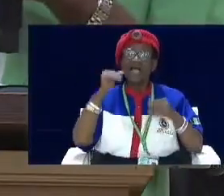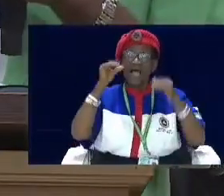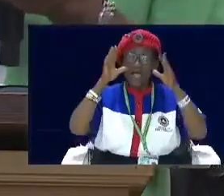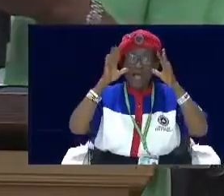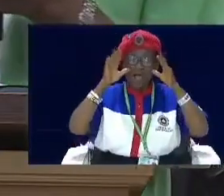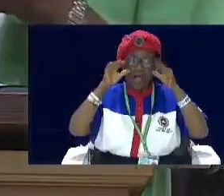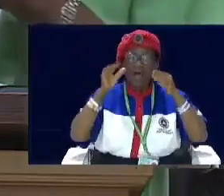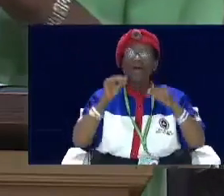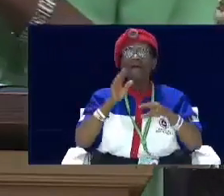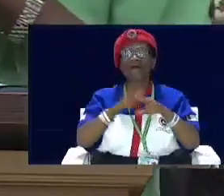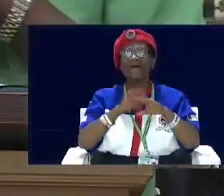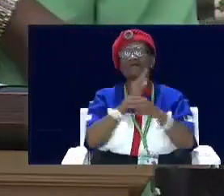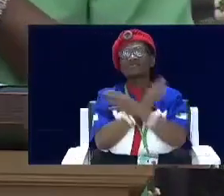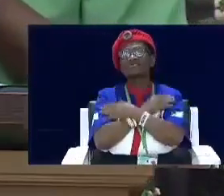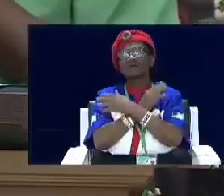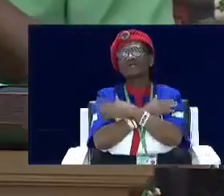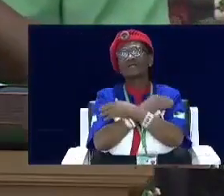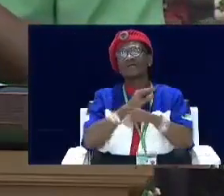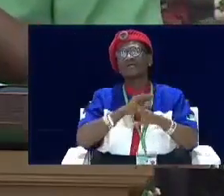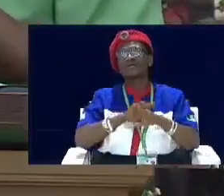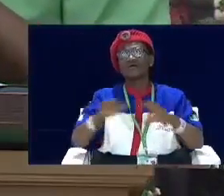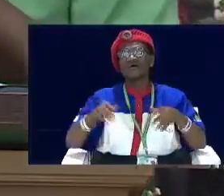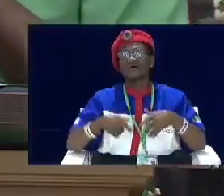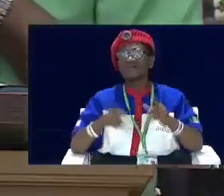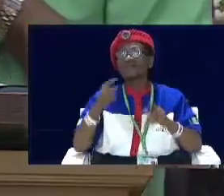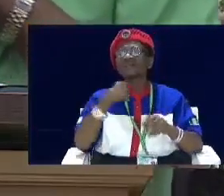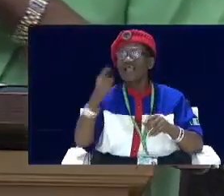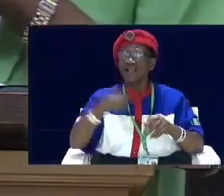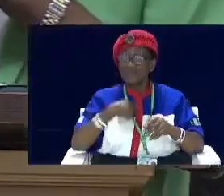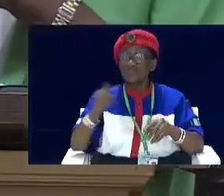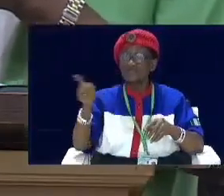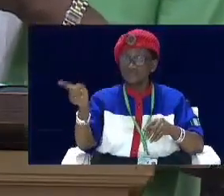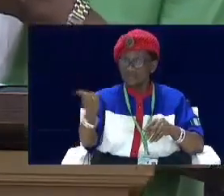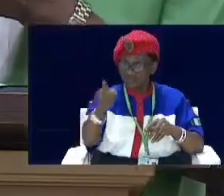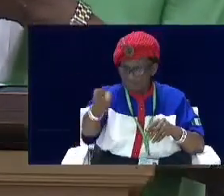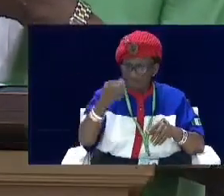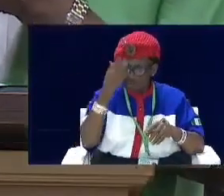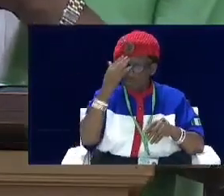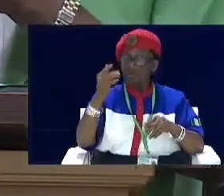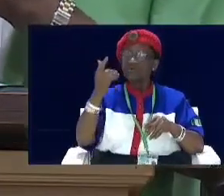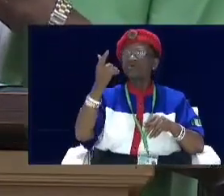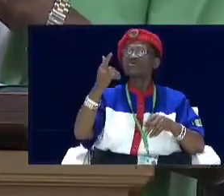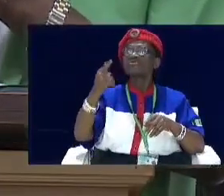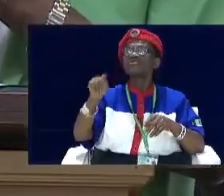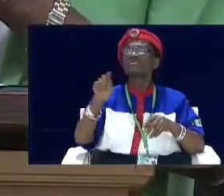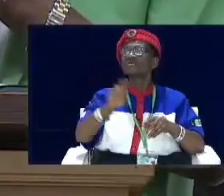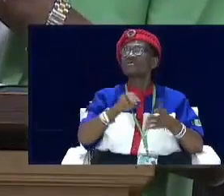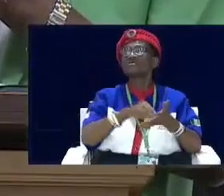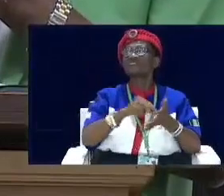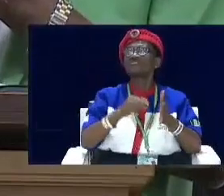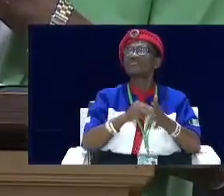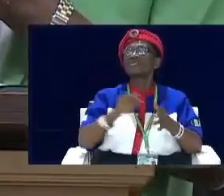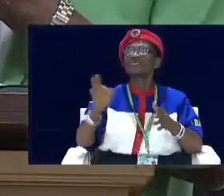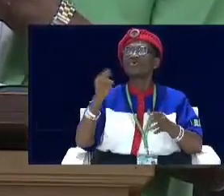tell me you know the meaning of radicalism. Let